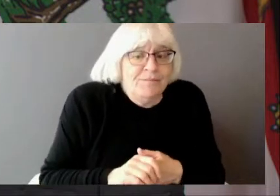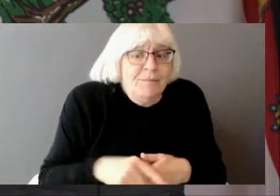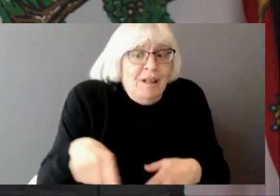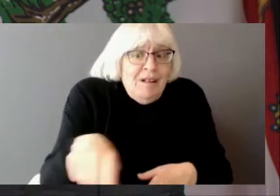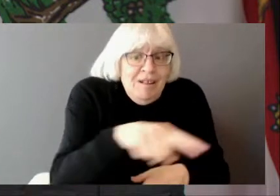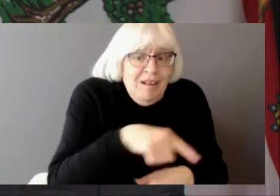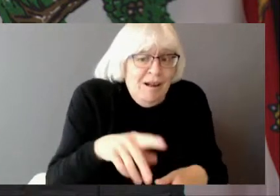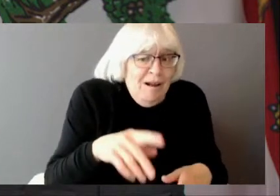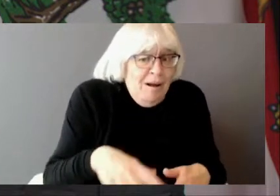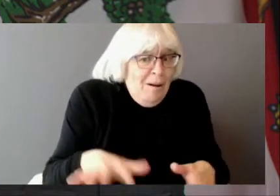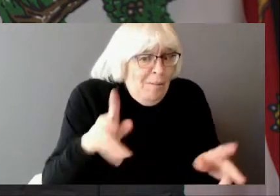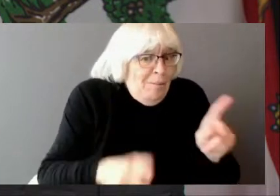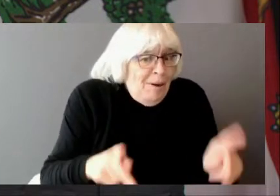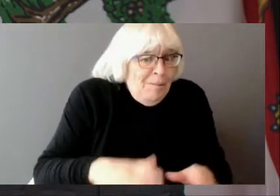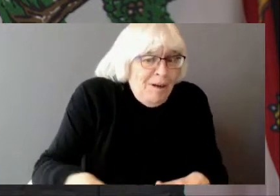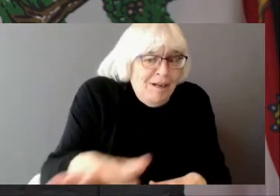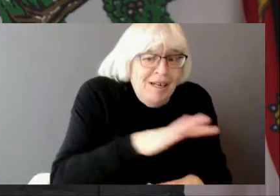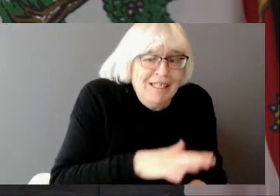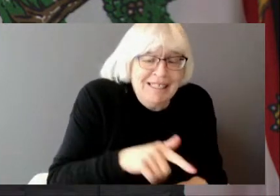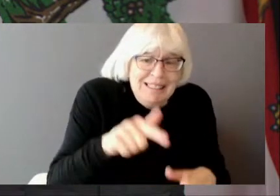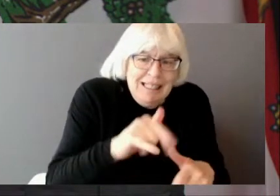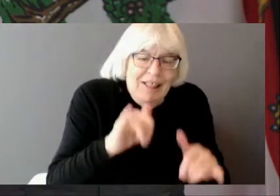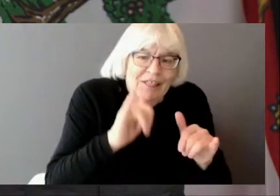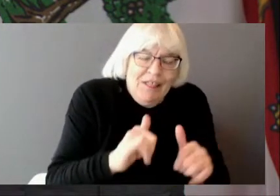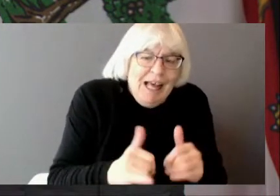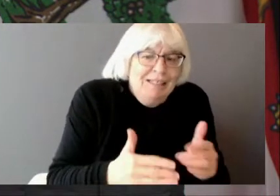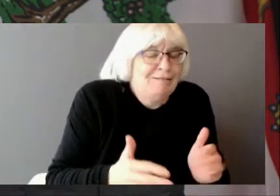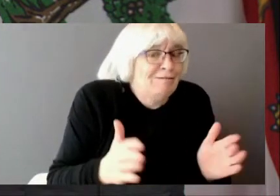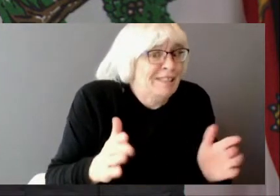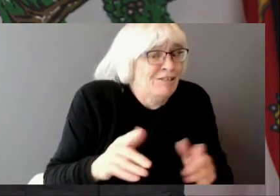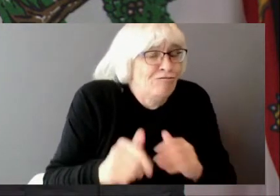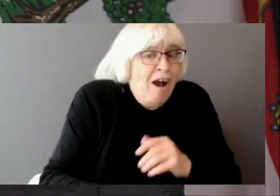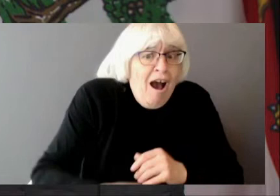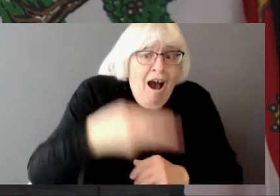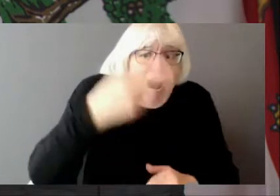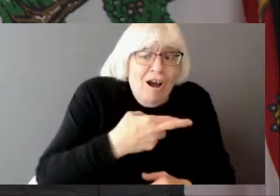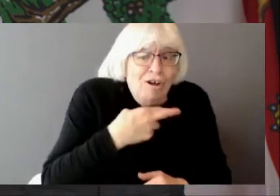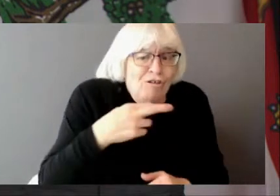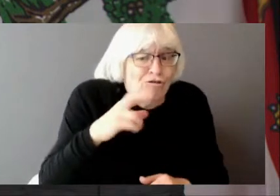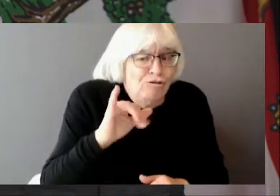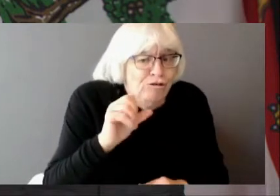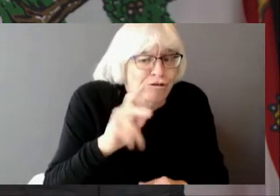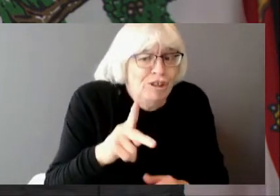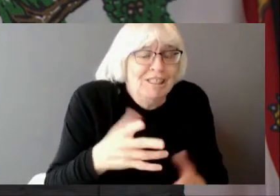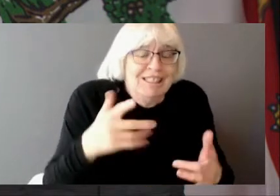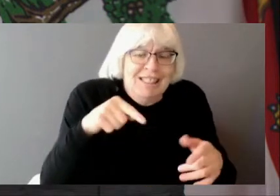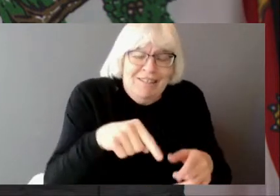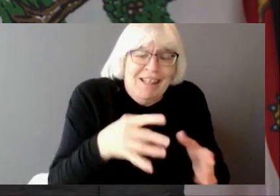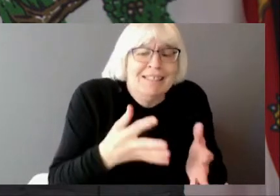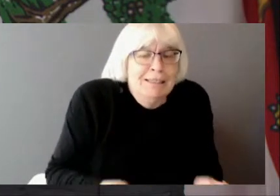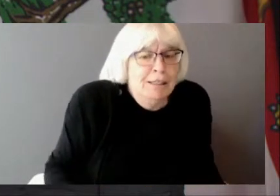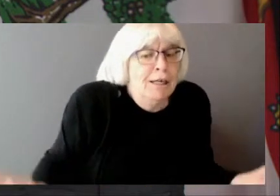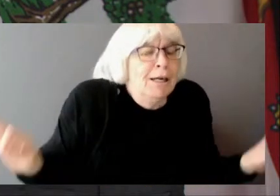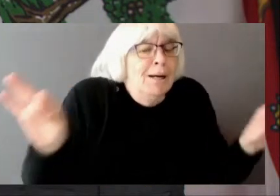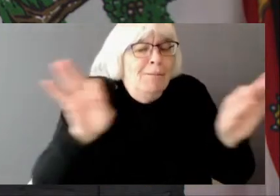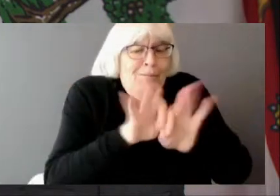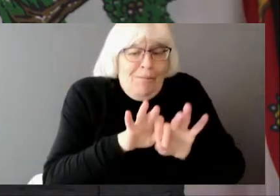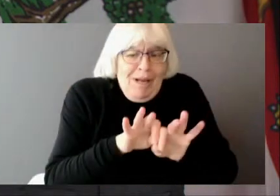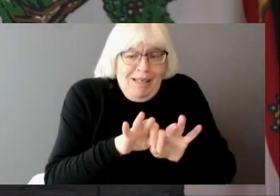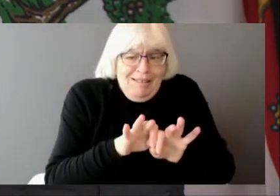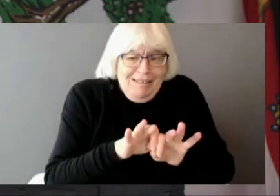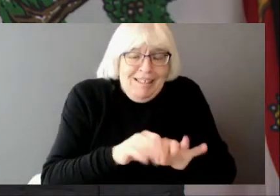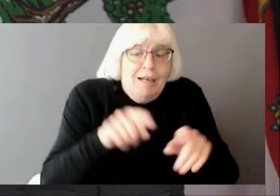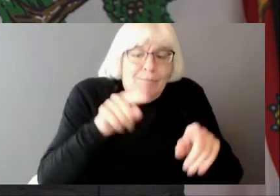protection, and this is a major step forward in our fight against COVID-19. The congregate living sites have